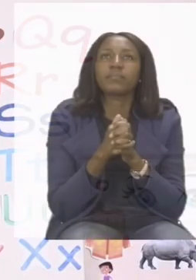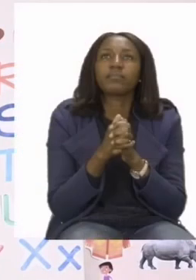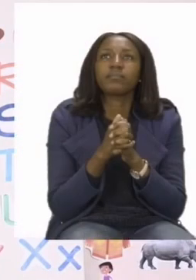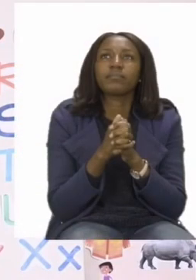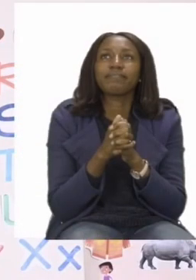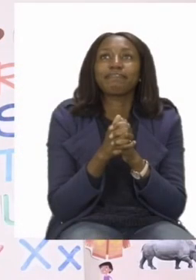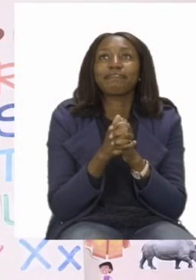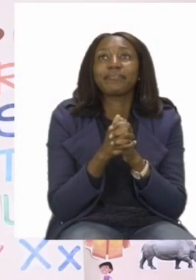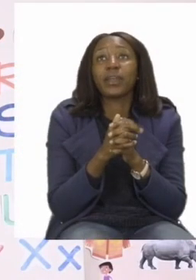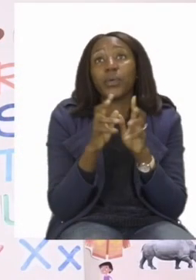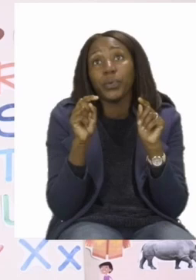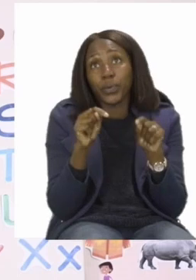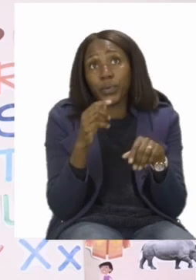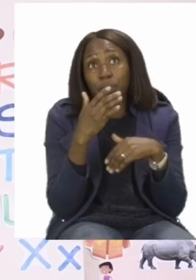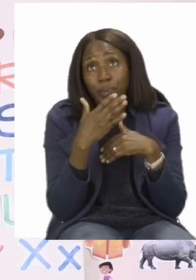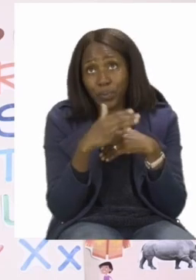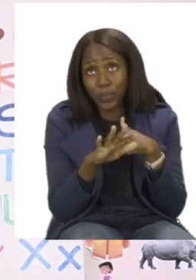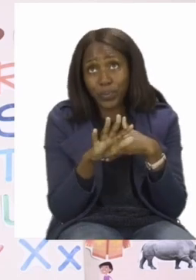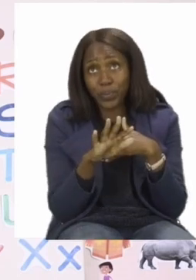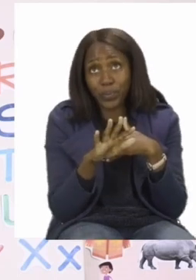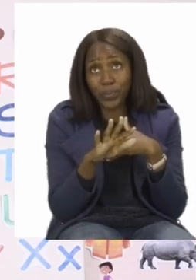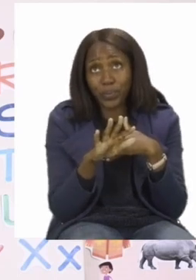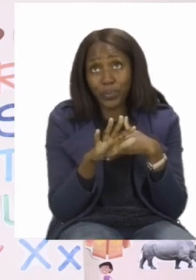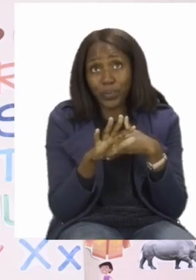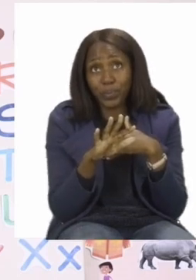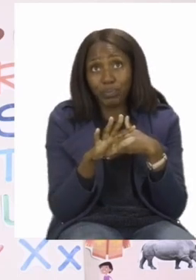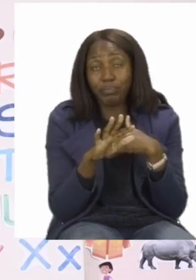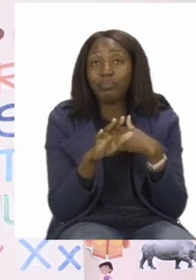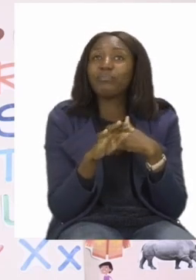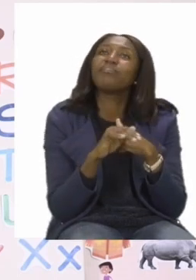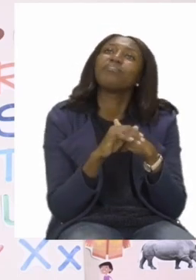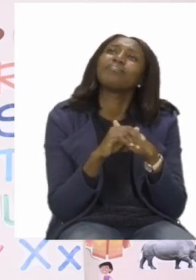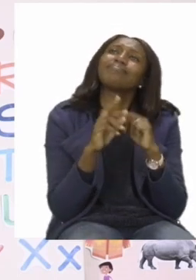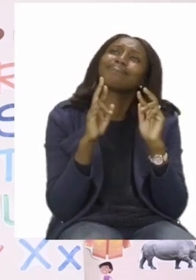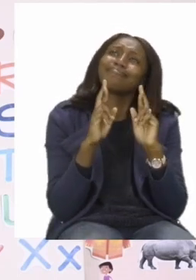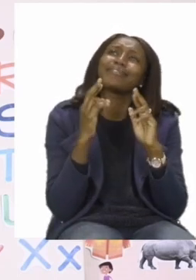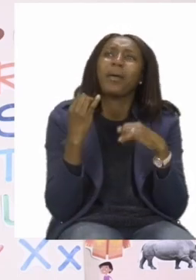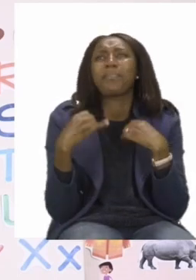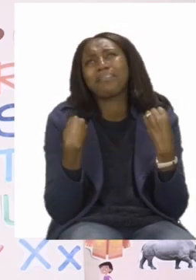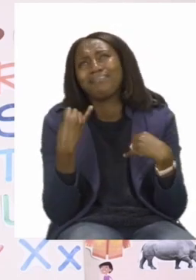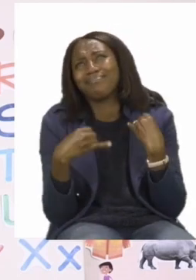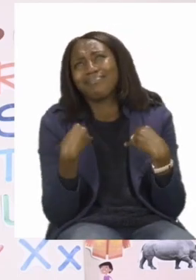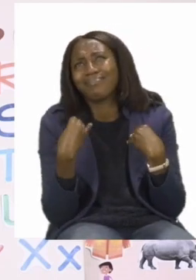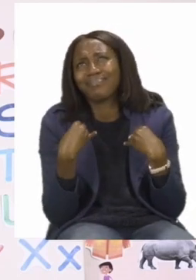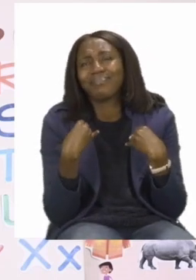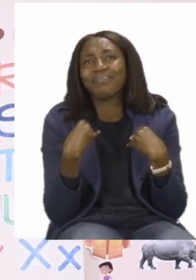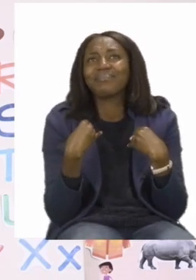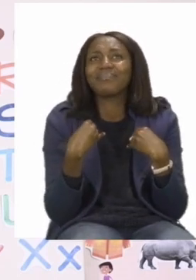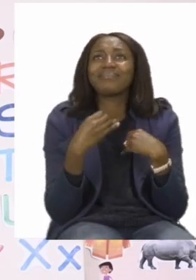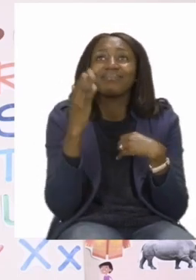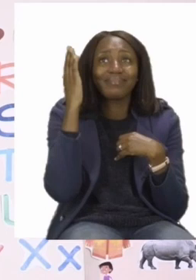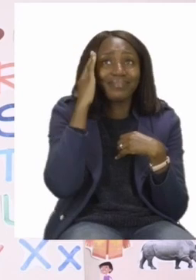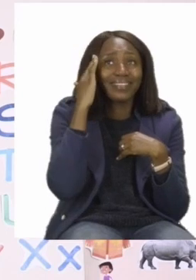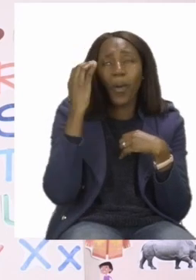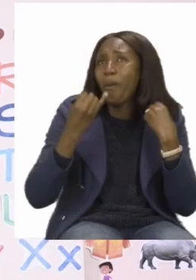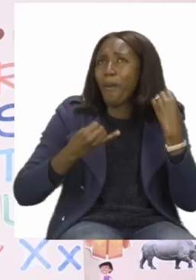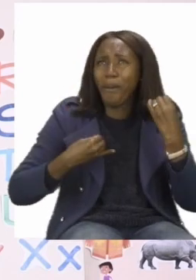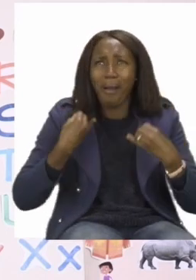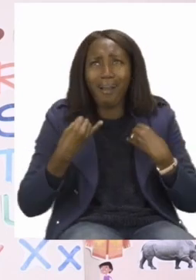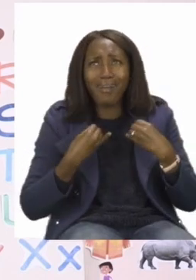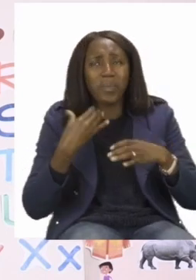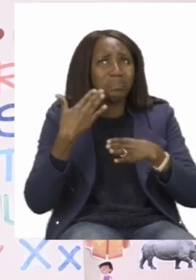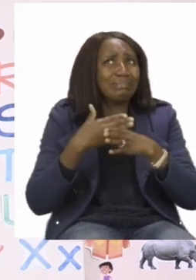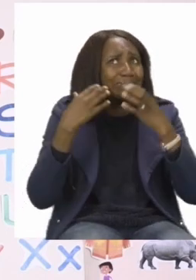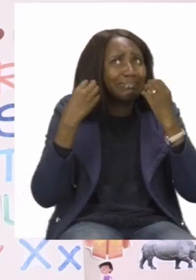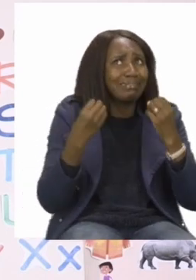Boys and girls, we have now come to the end of our lesson and I hope you had fun. I know we had a lot of work to do,